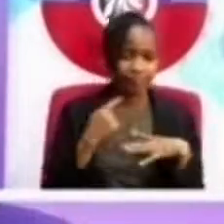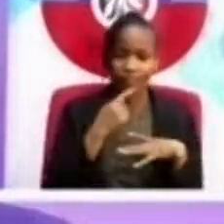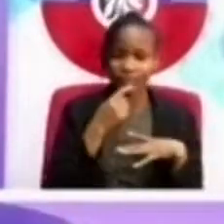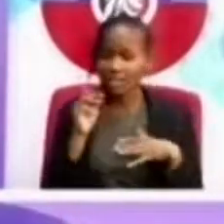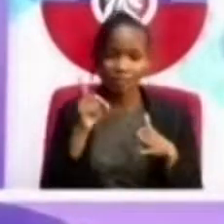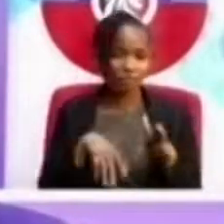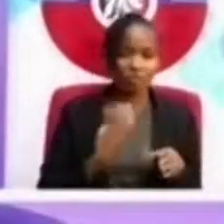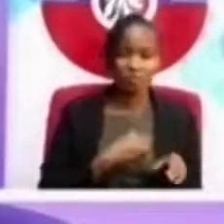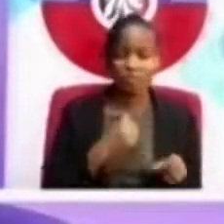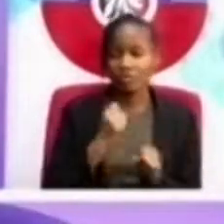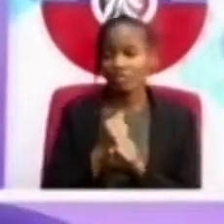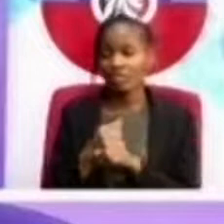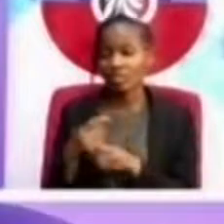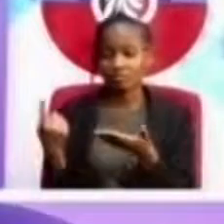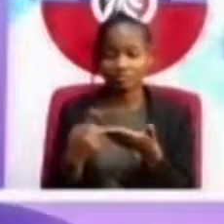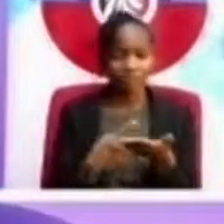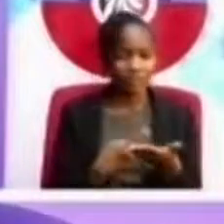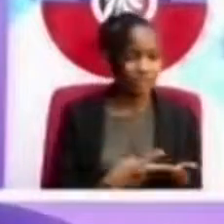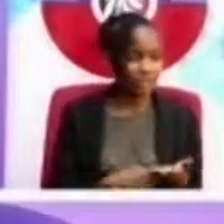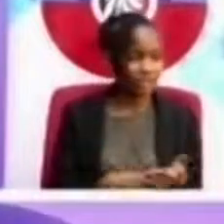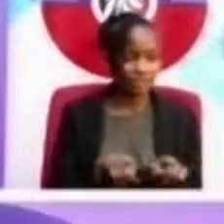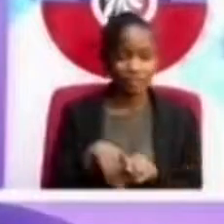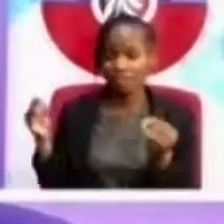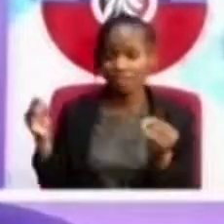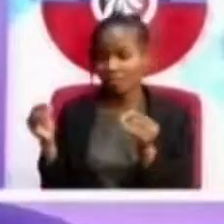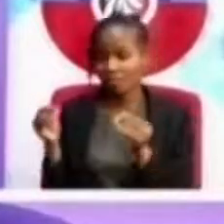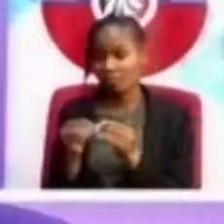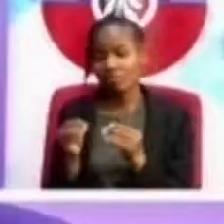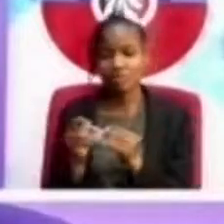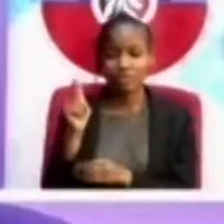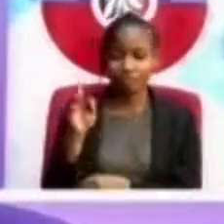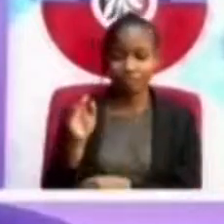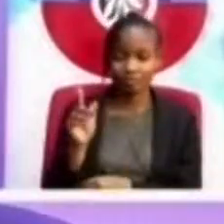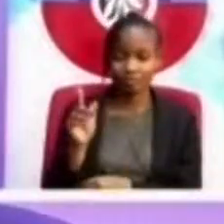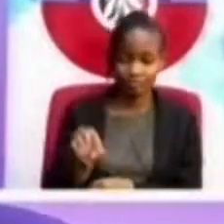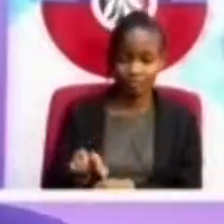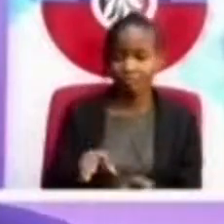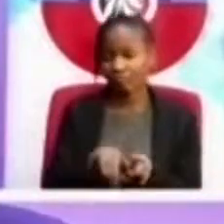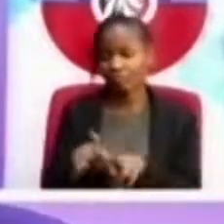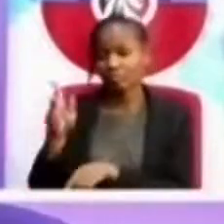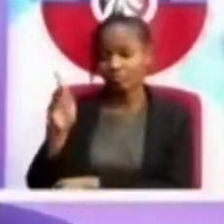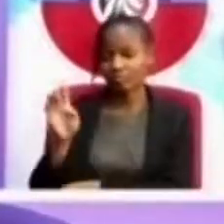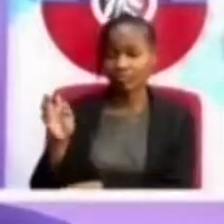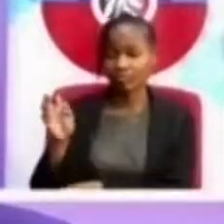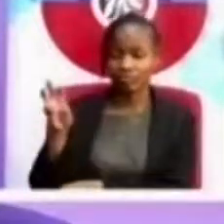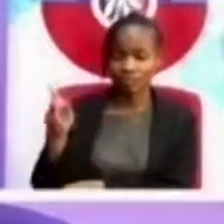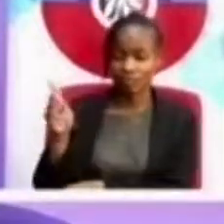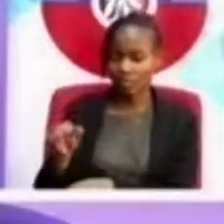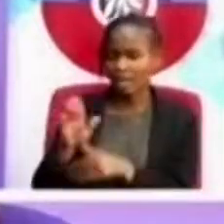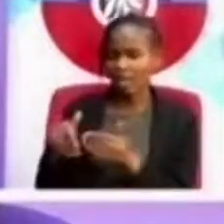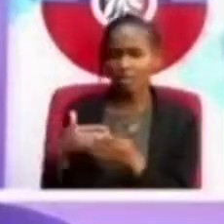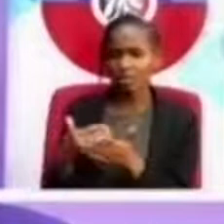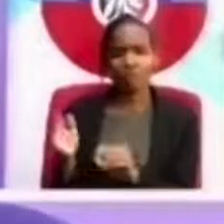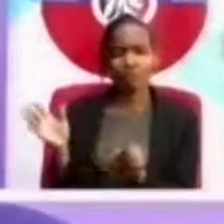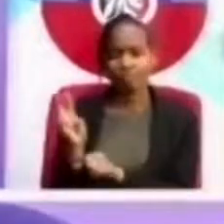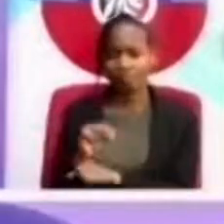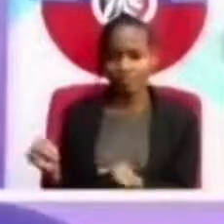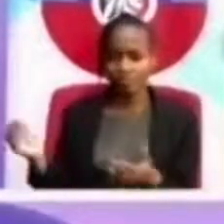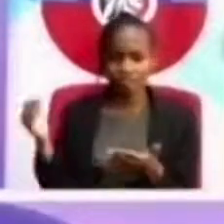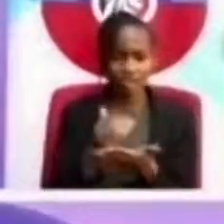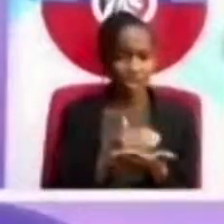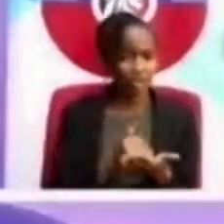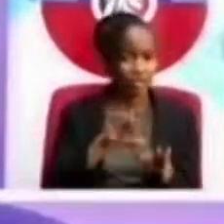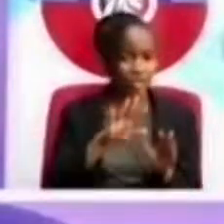discussing. We have been meeting trade associations, KEPSA, CAM, all of them, collating their issues,